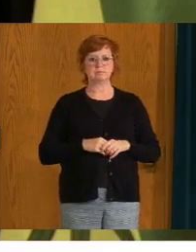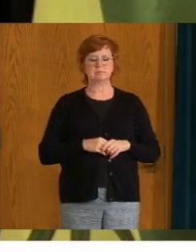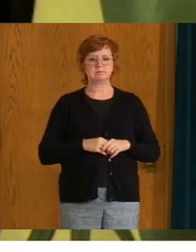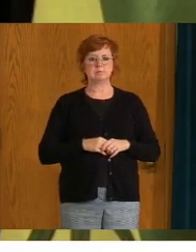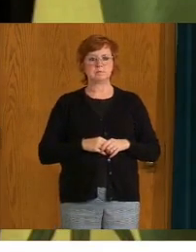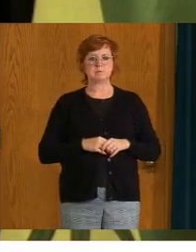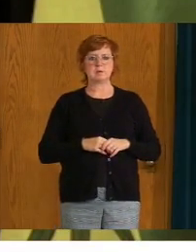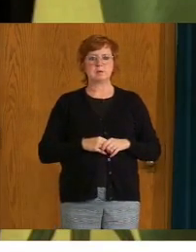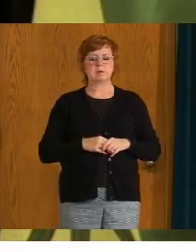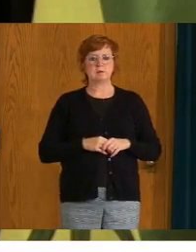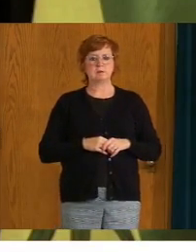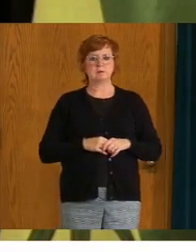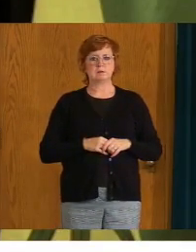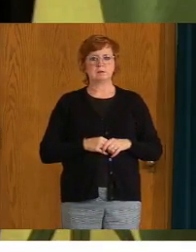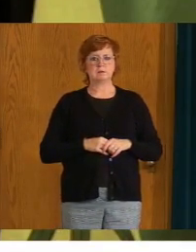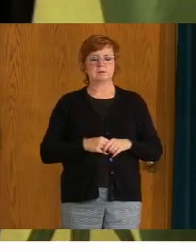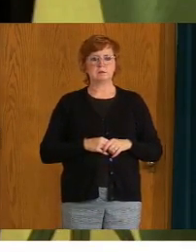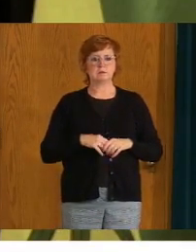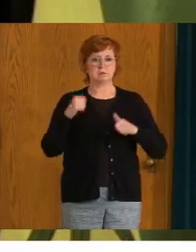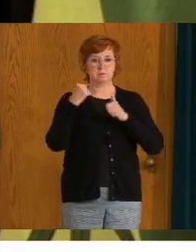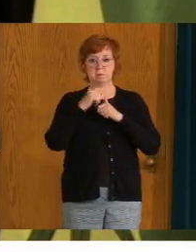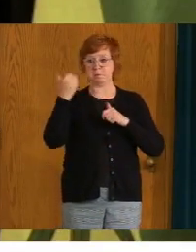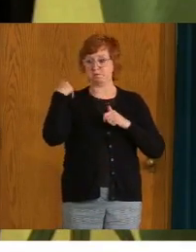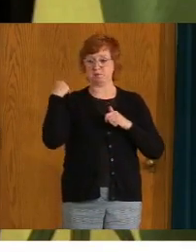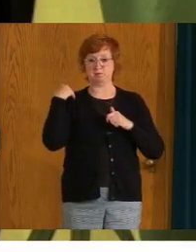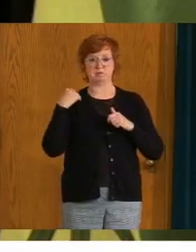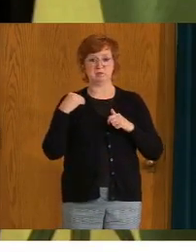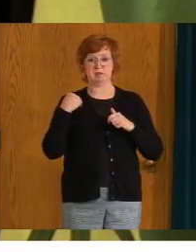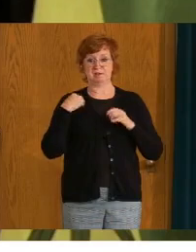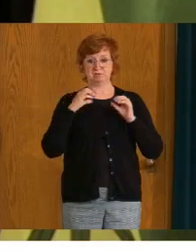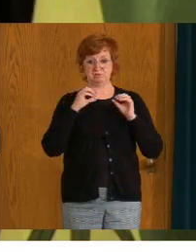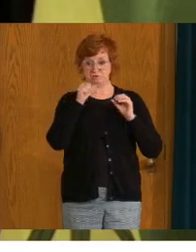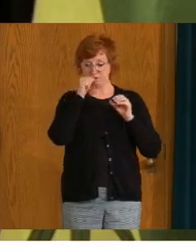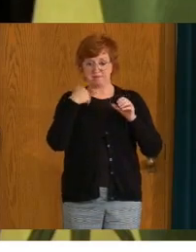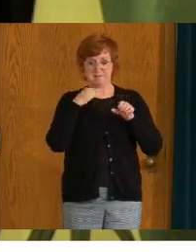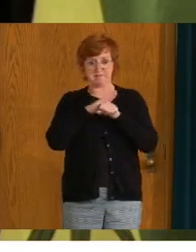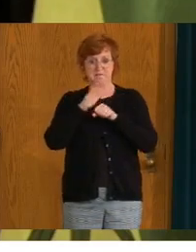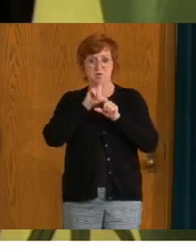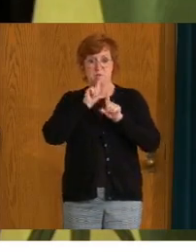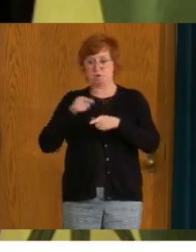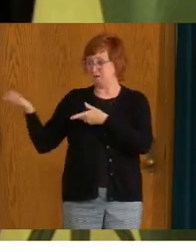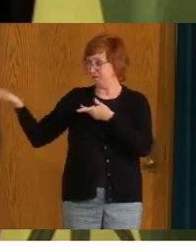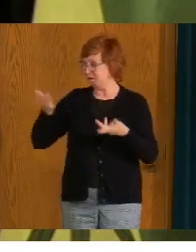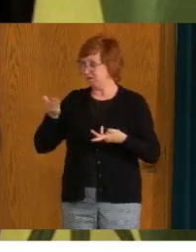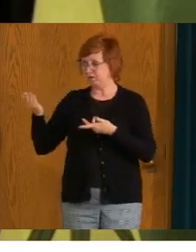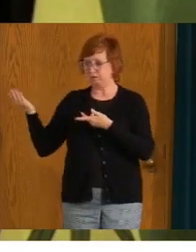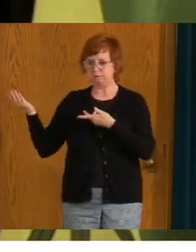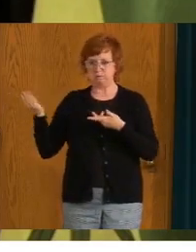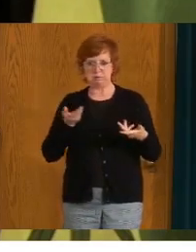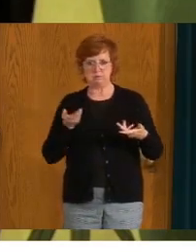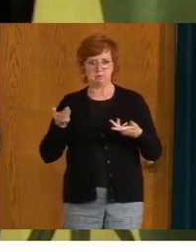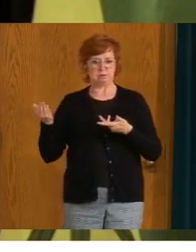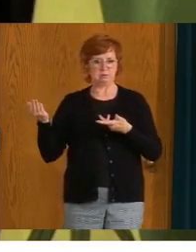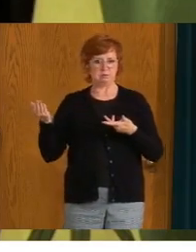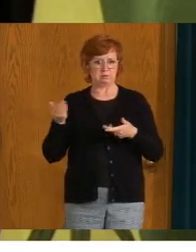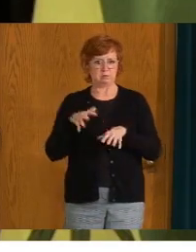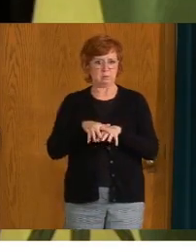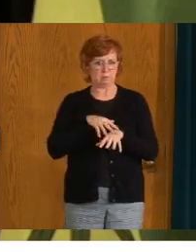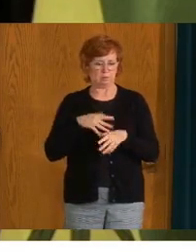for some period of time, we didn't have enough vaccines. We do have enough vaccines now. We have the capacity to deliver close to 20,000 vaccines a